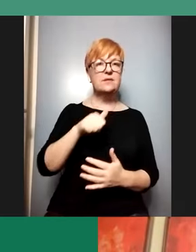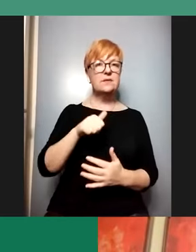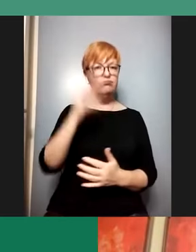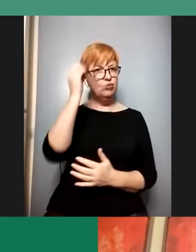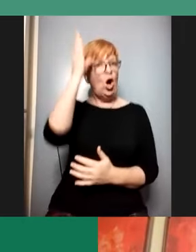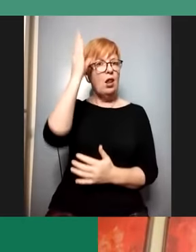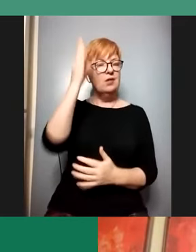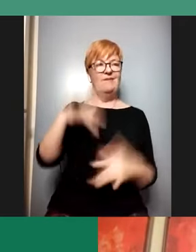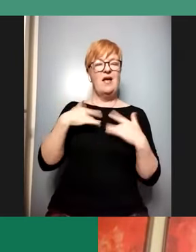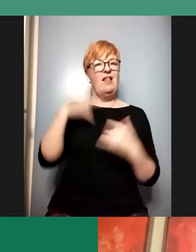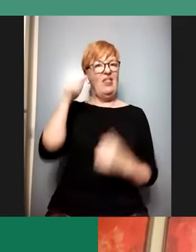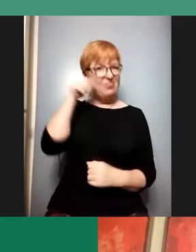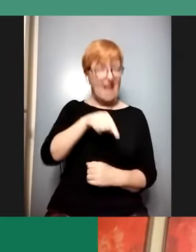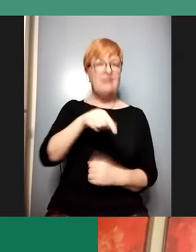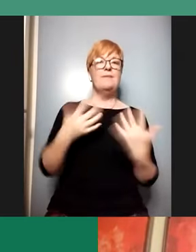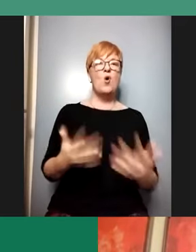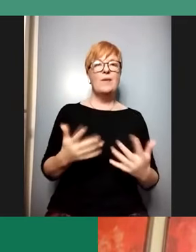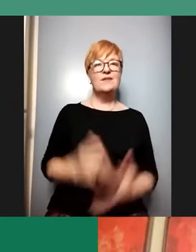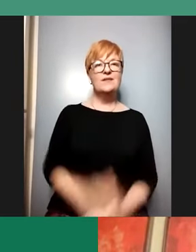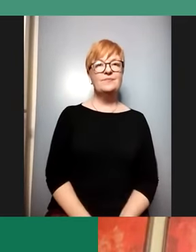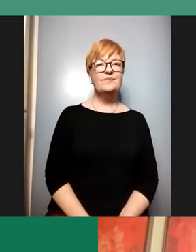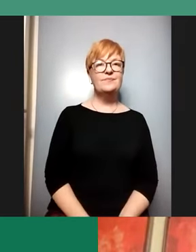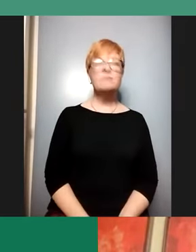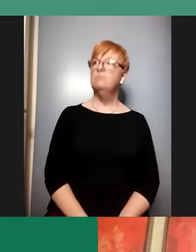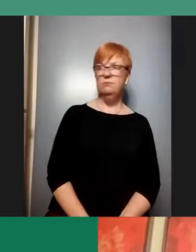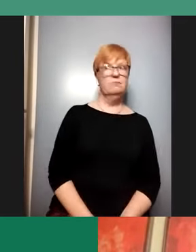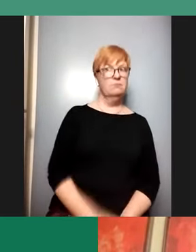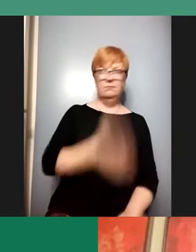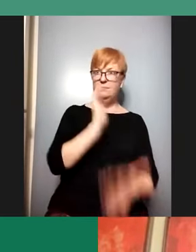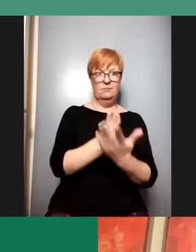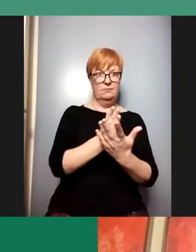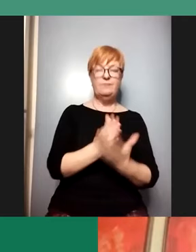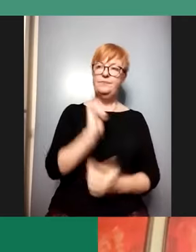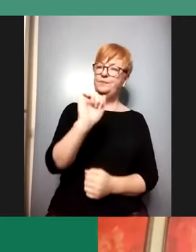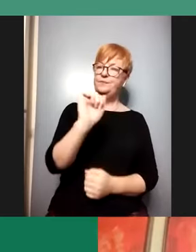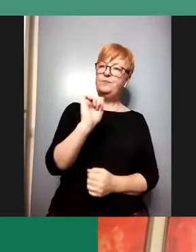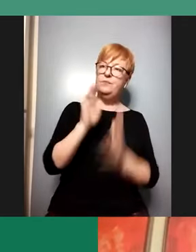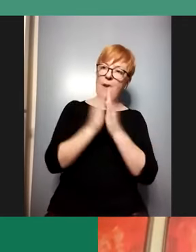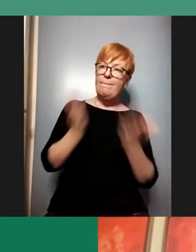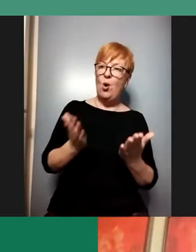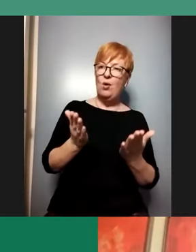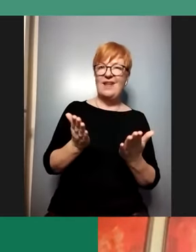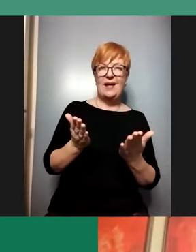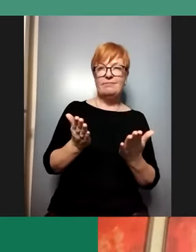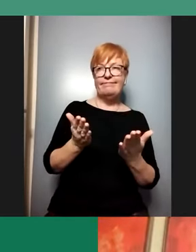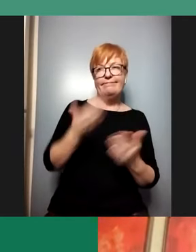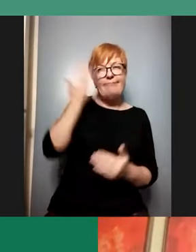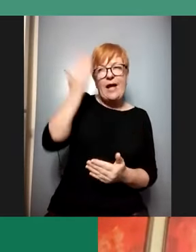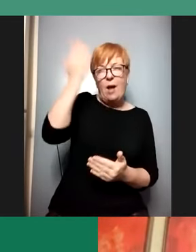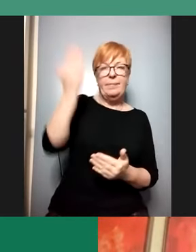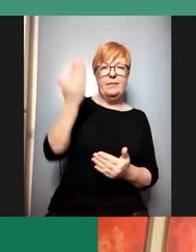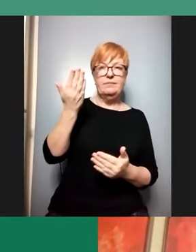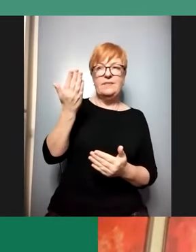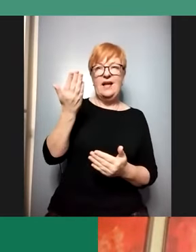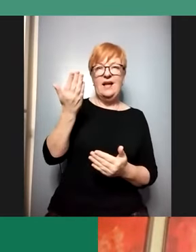Yeah, definitely. And, you know, your book fictionalizes Lord Kitchener. Was in it being fiction and not